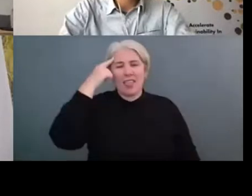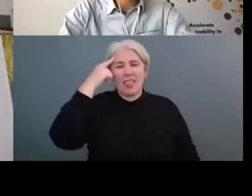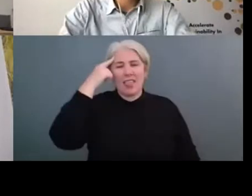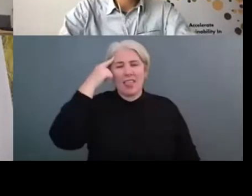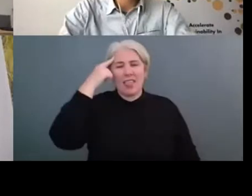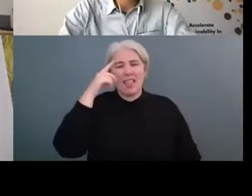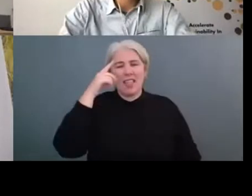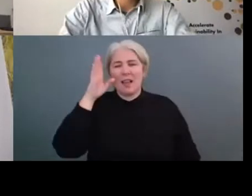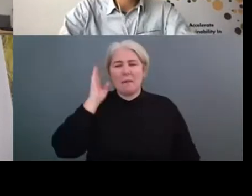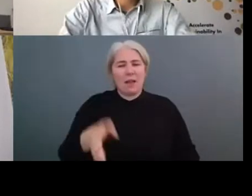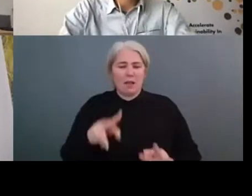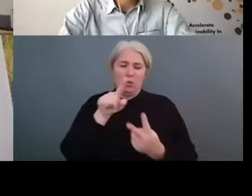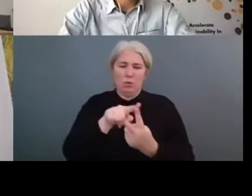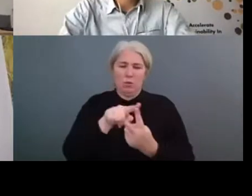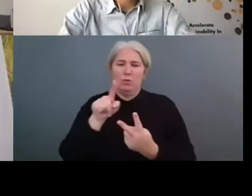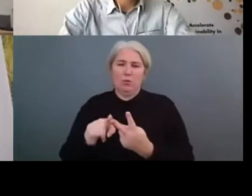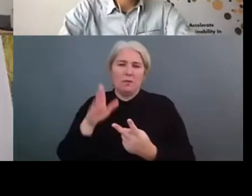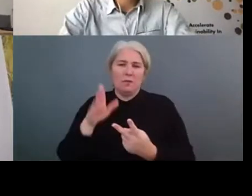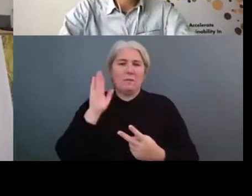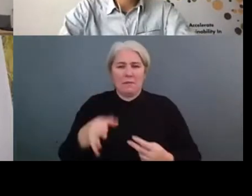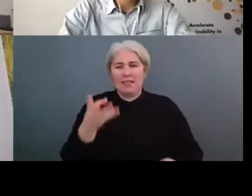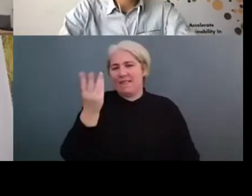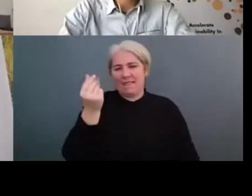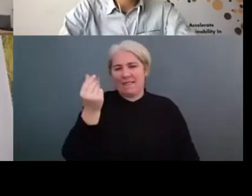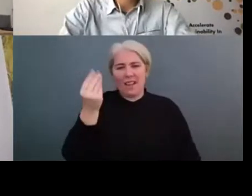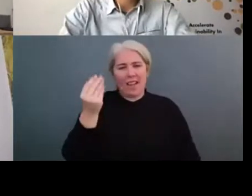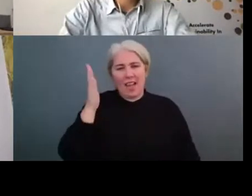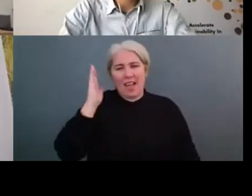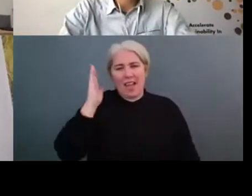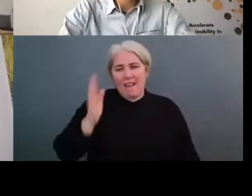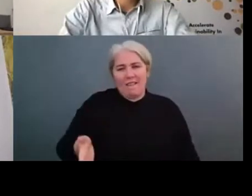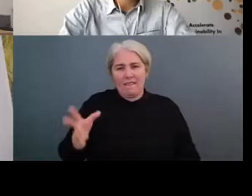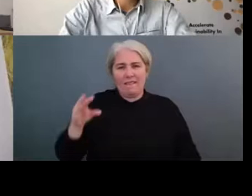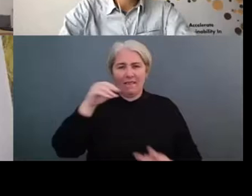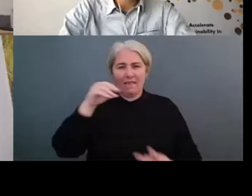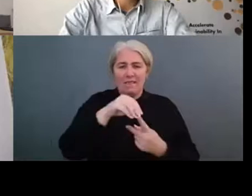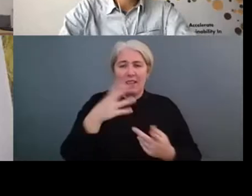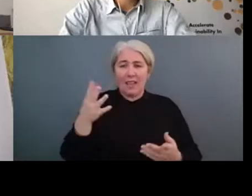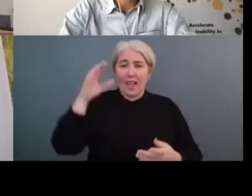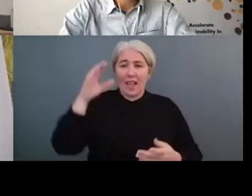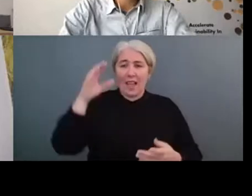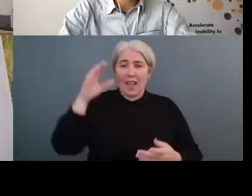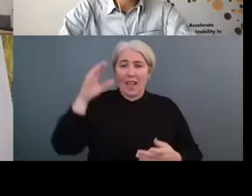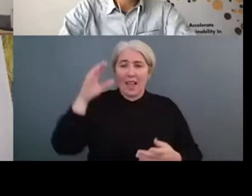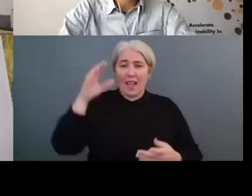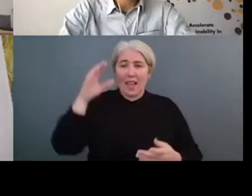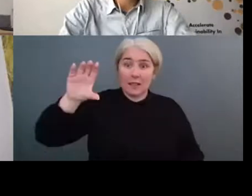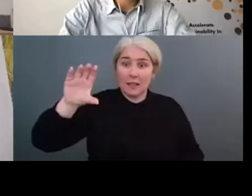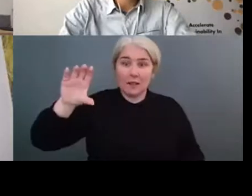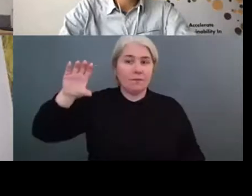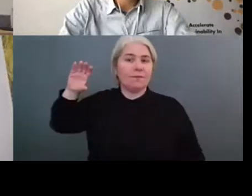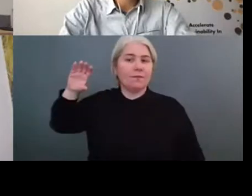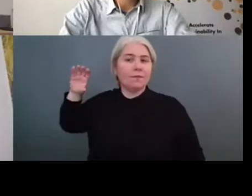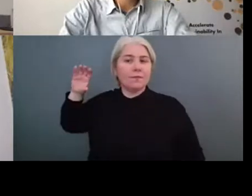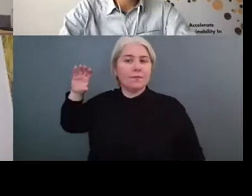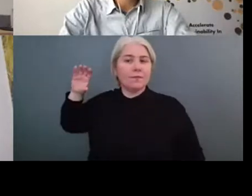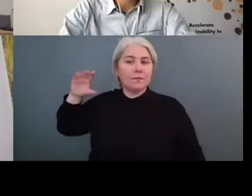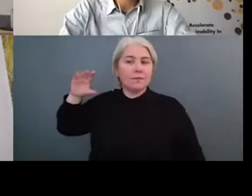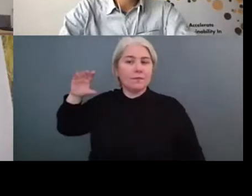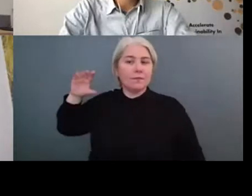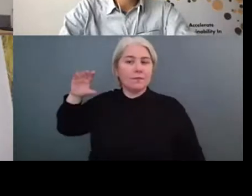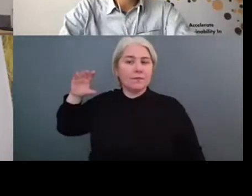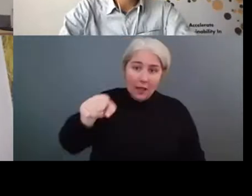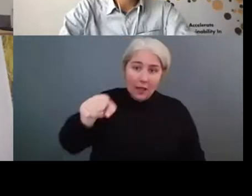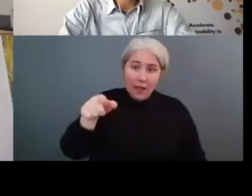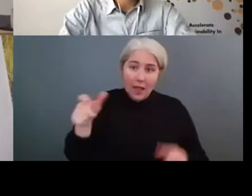impacts. Just as I said, that public fundings has to be combined with sustainability